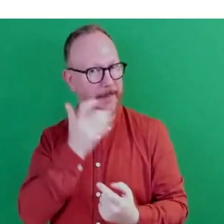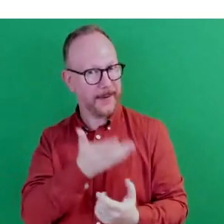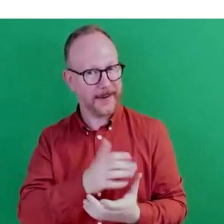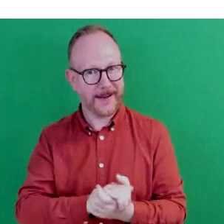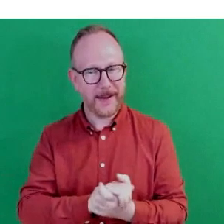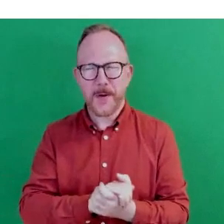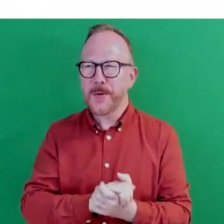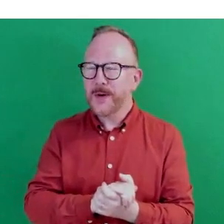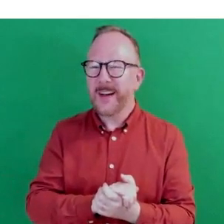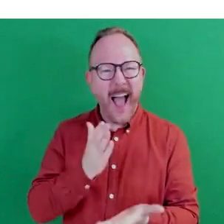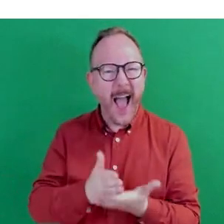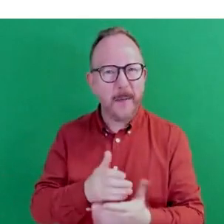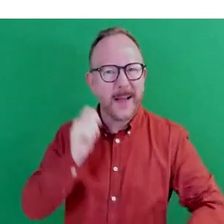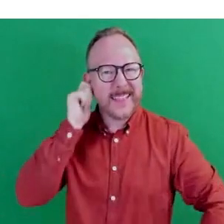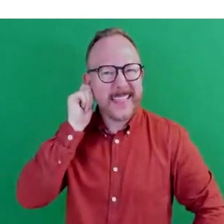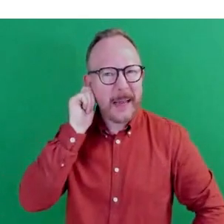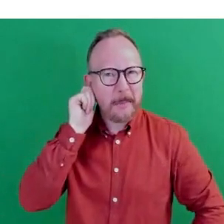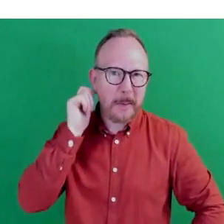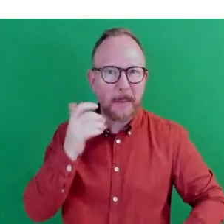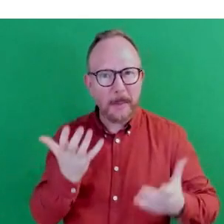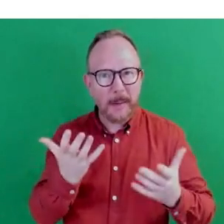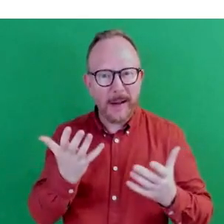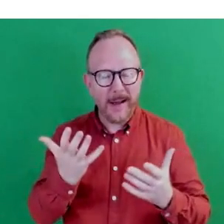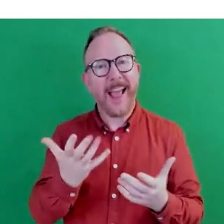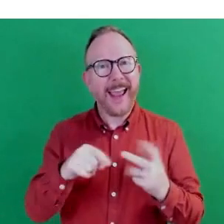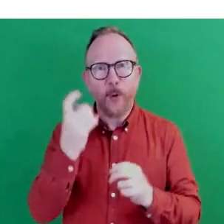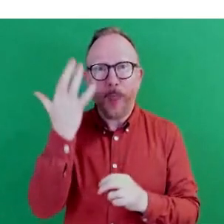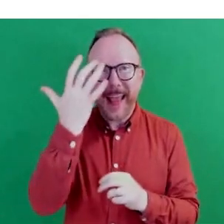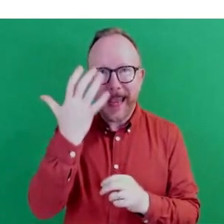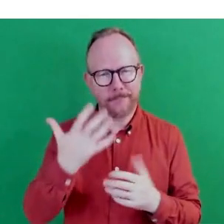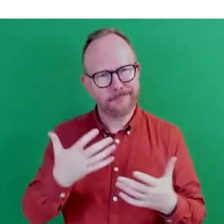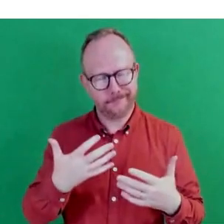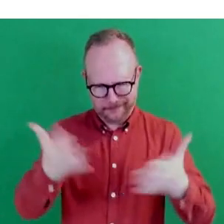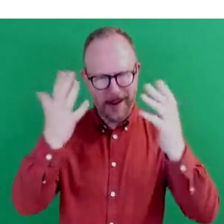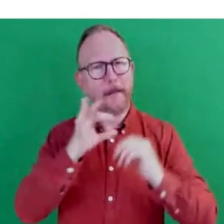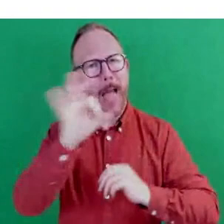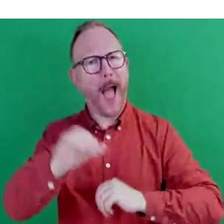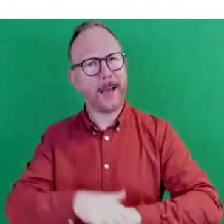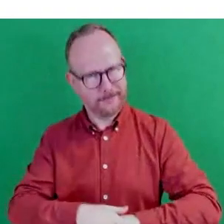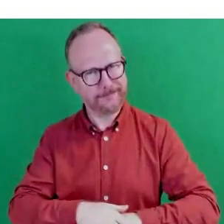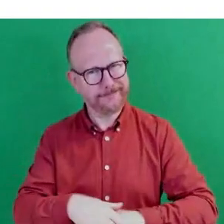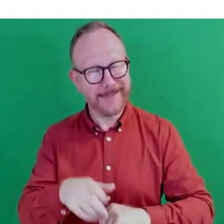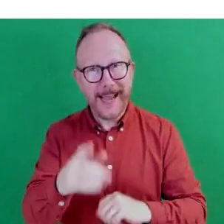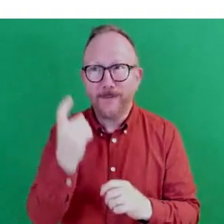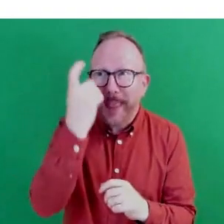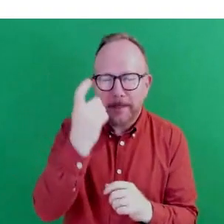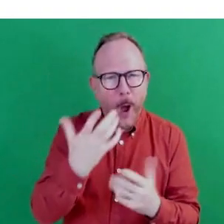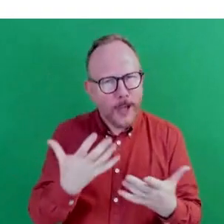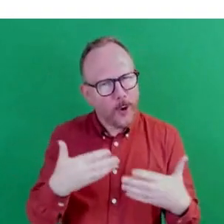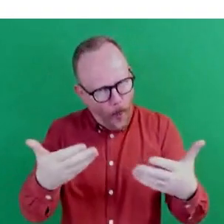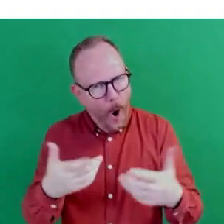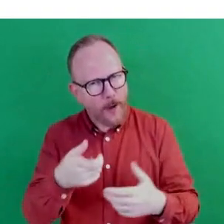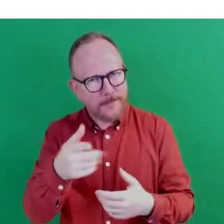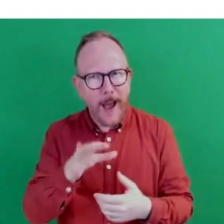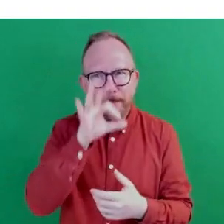but I would just say if you're thinking about it, just apply for it. That's what I would say. If you're thinking about it, just apply for it. And if you're here